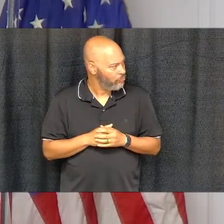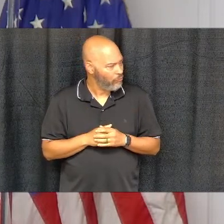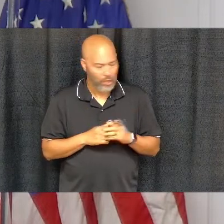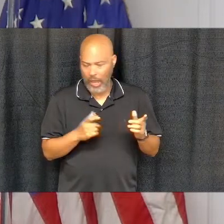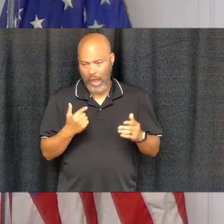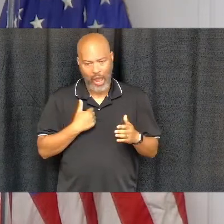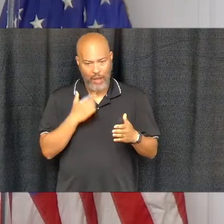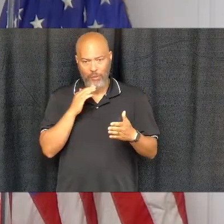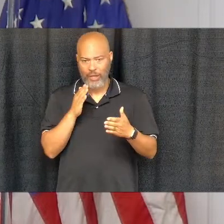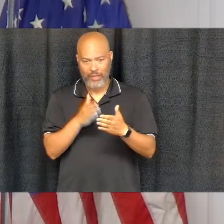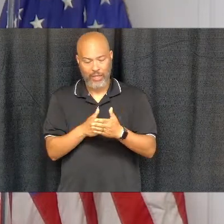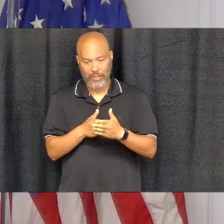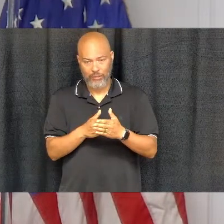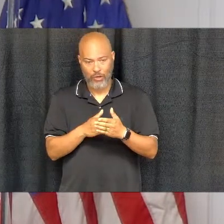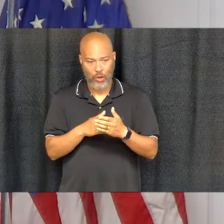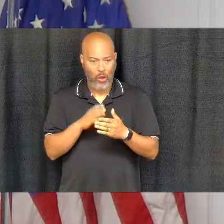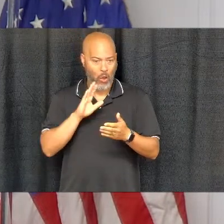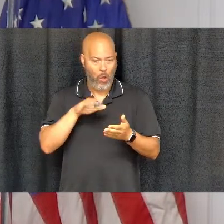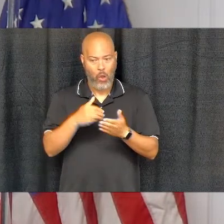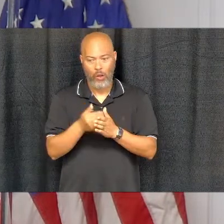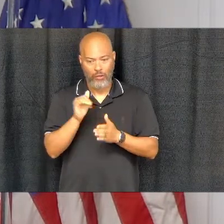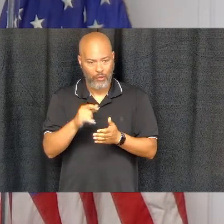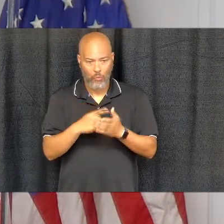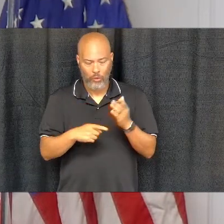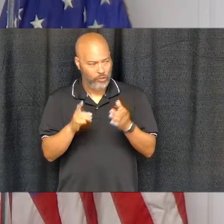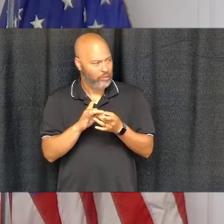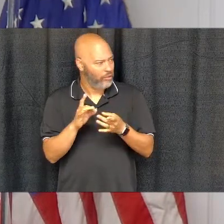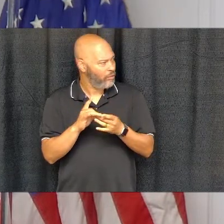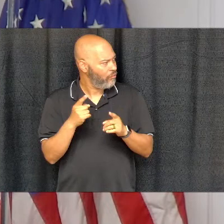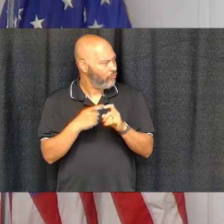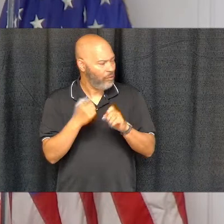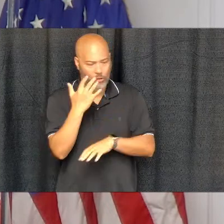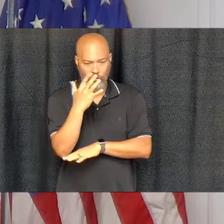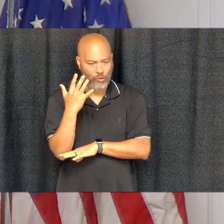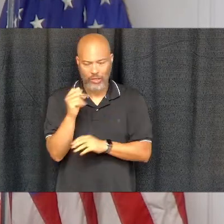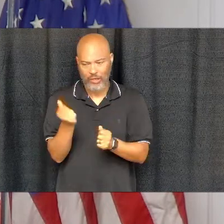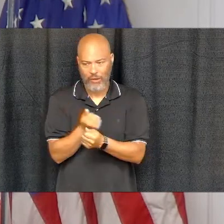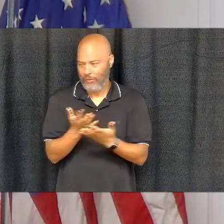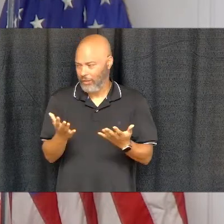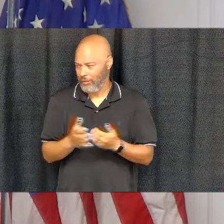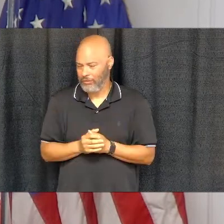of it that you just mentioned. All of it, from the trees and everything.